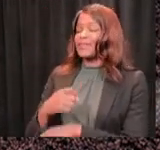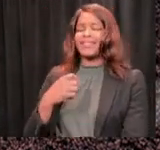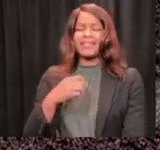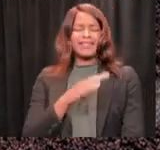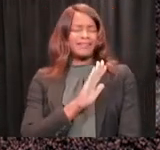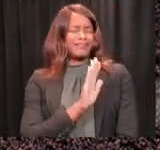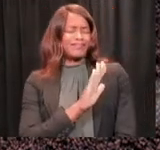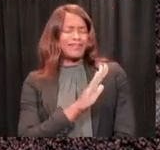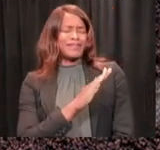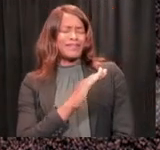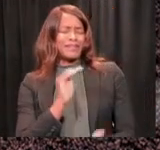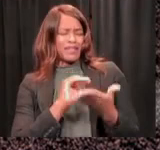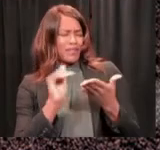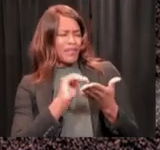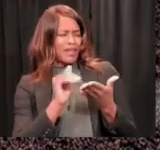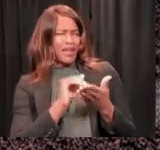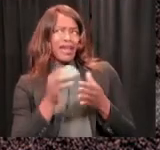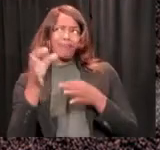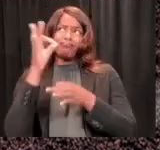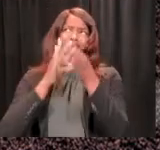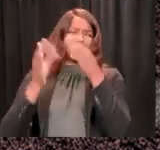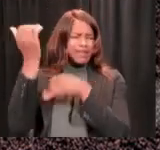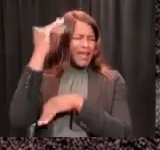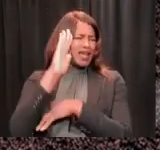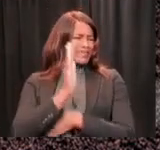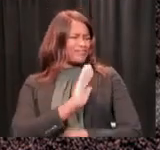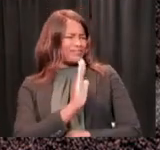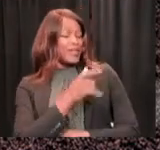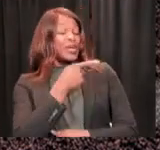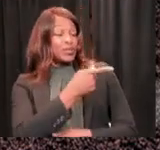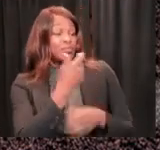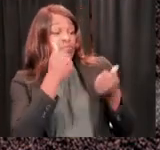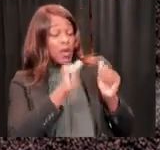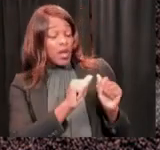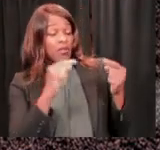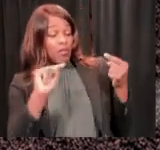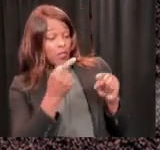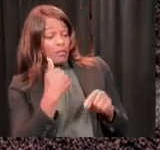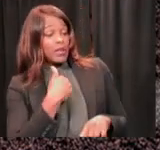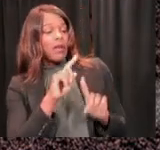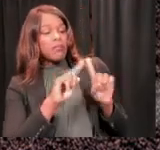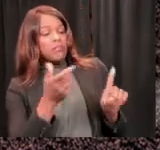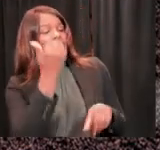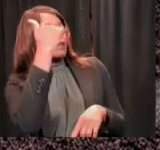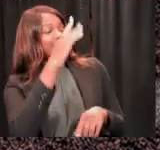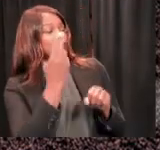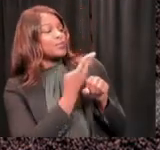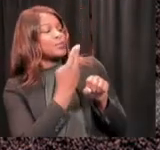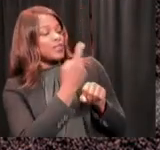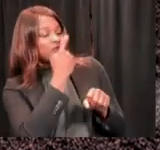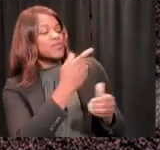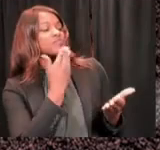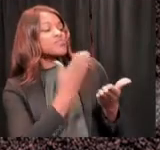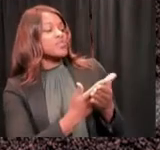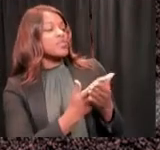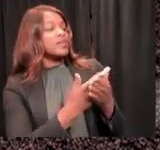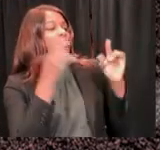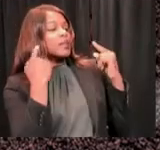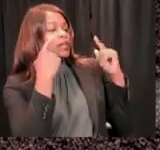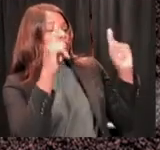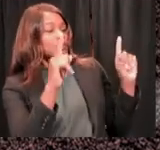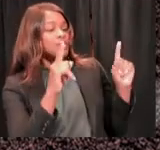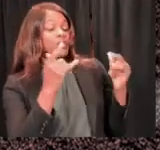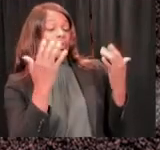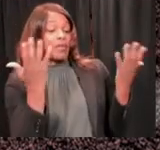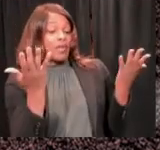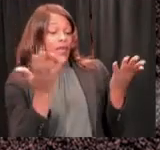don't be afraid. Am I in the place of God? You intended to harm me, but God intended it for good to accomplish what